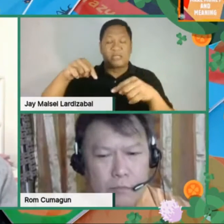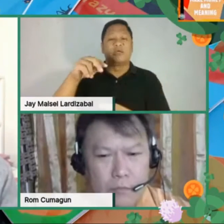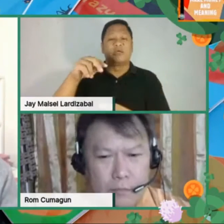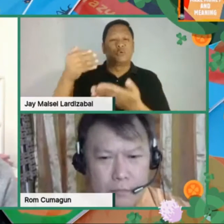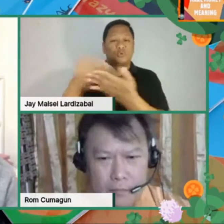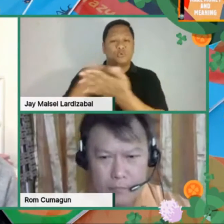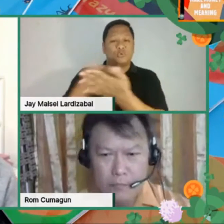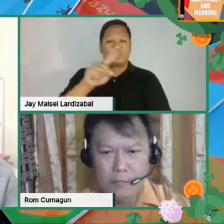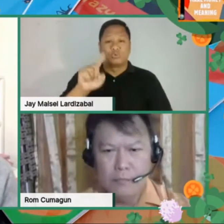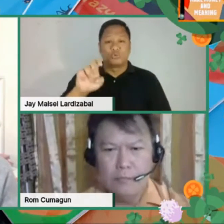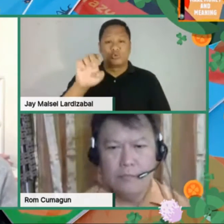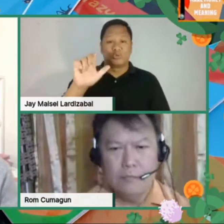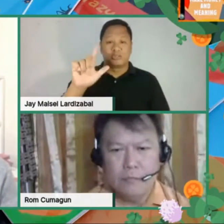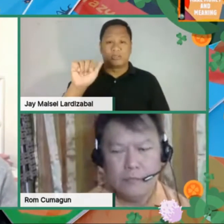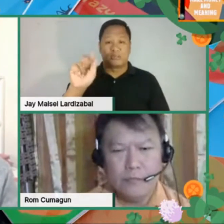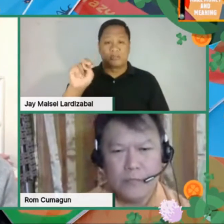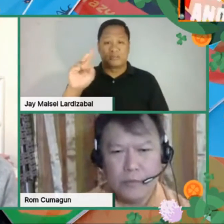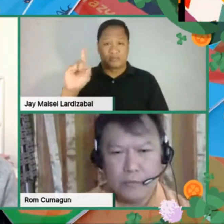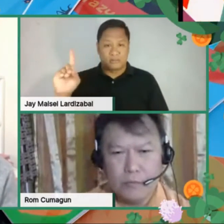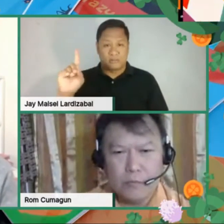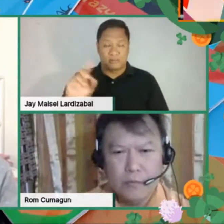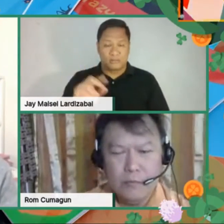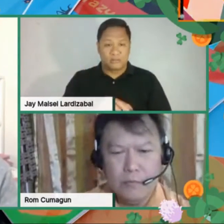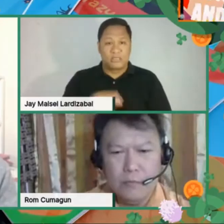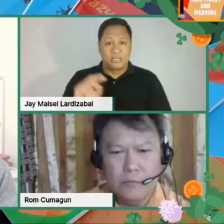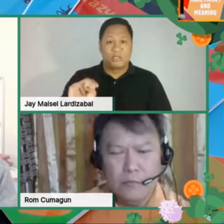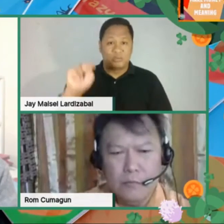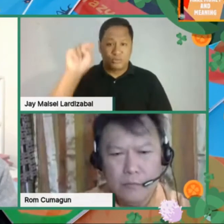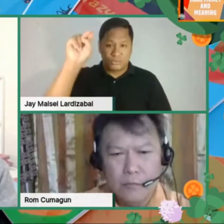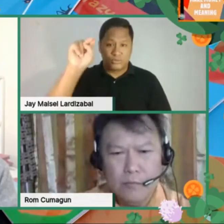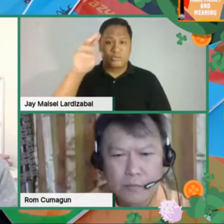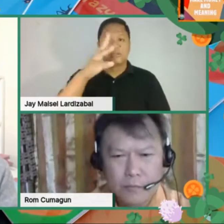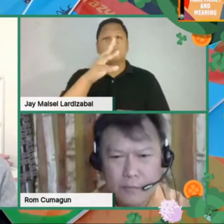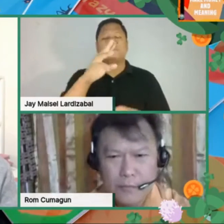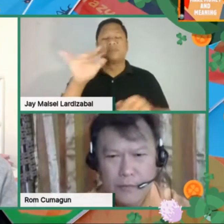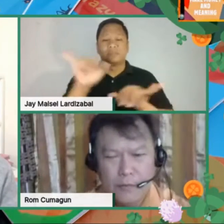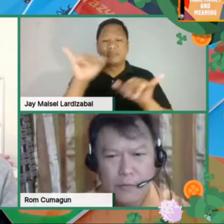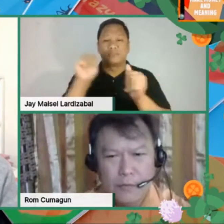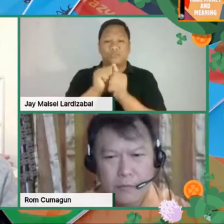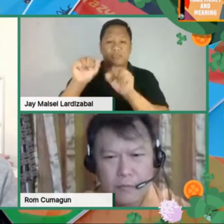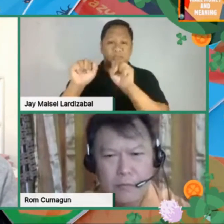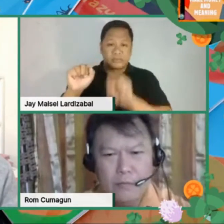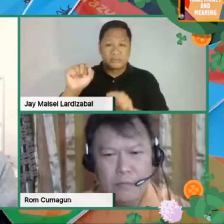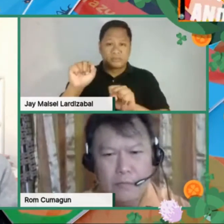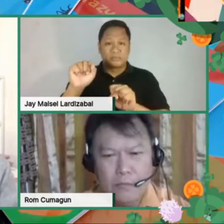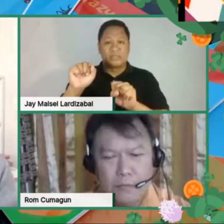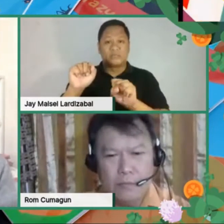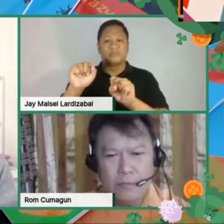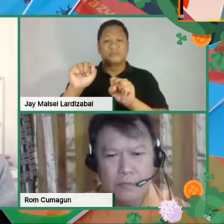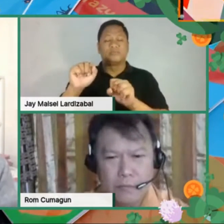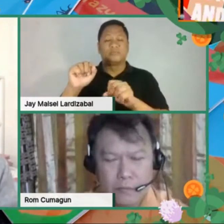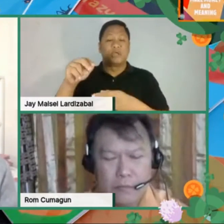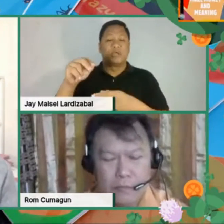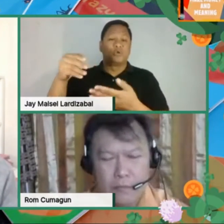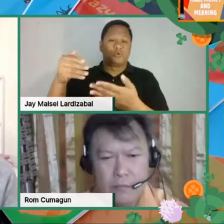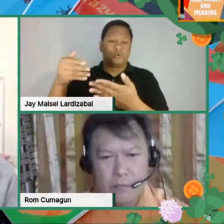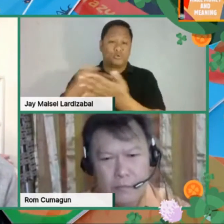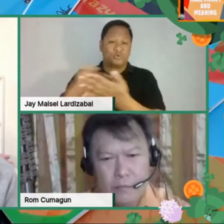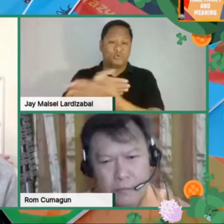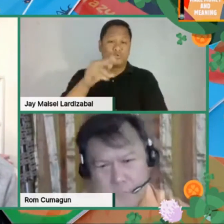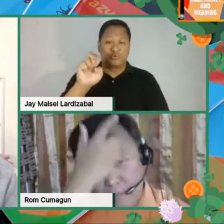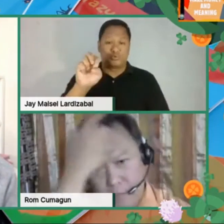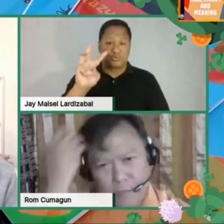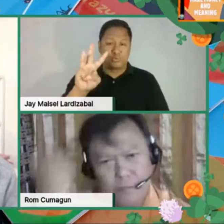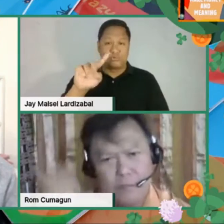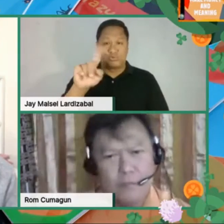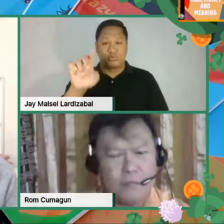New Zealand. So North Island and South Island combined. And according to the government, lahat